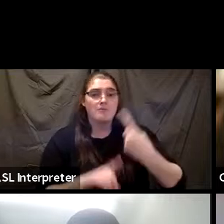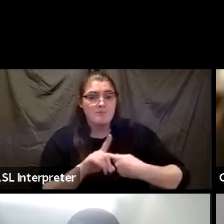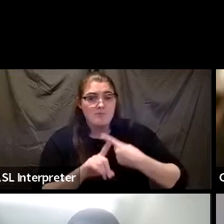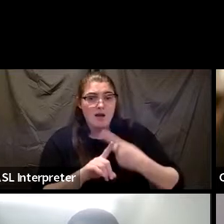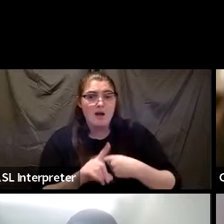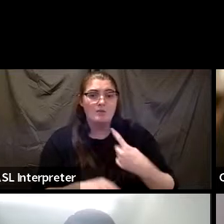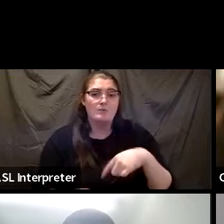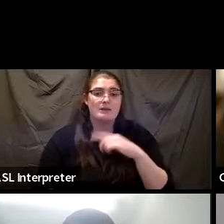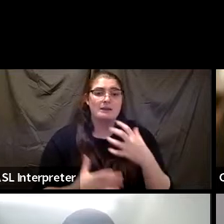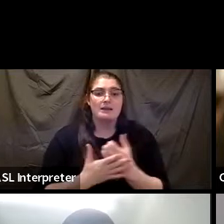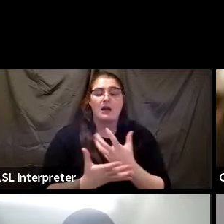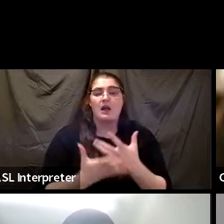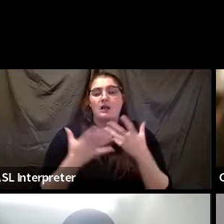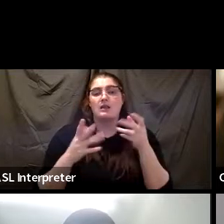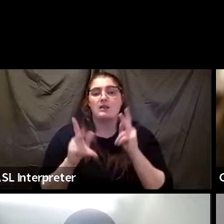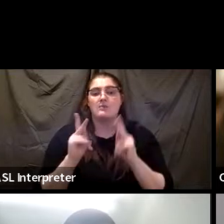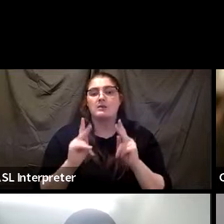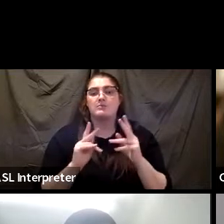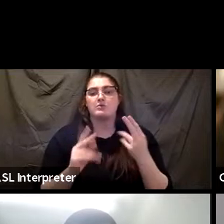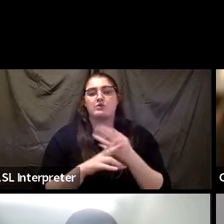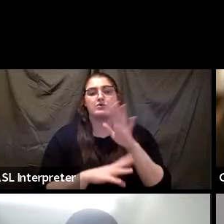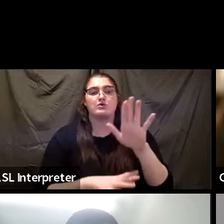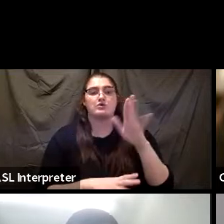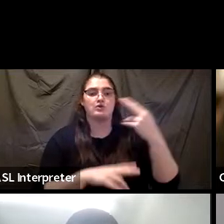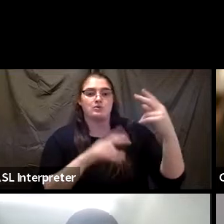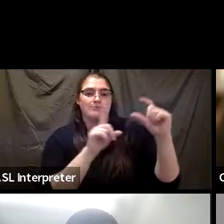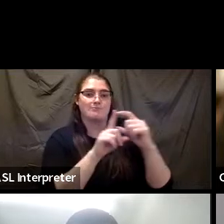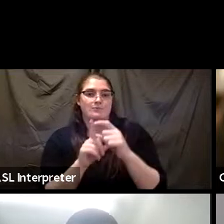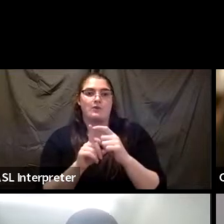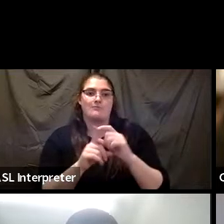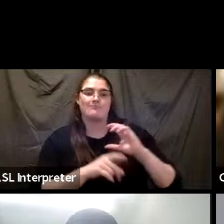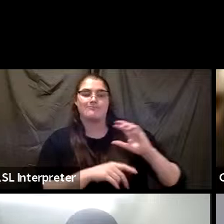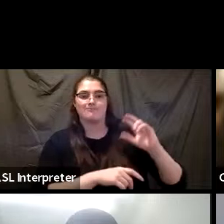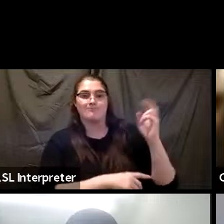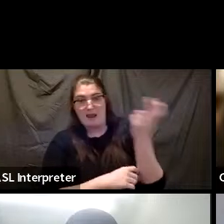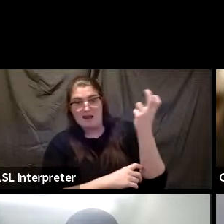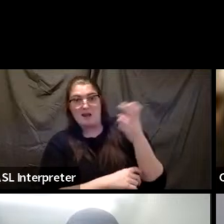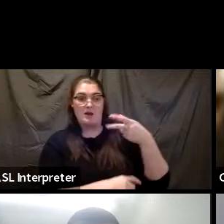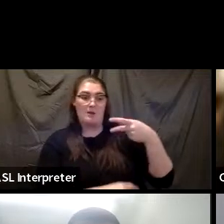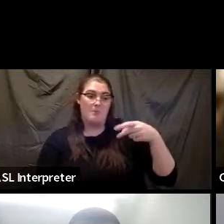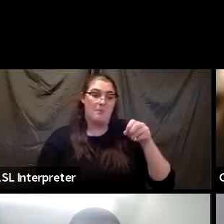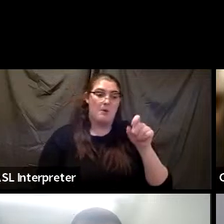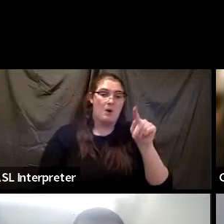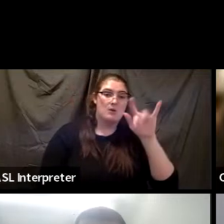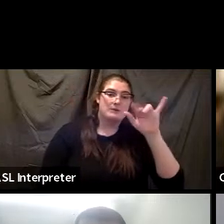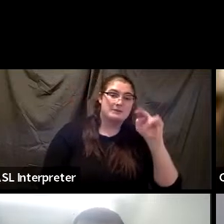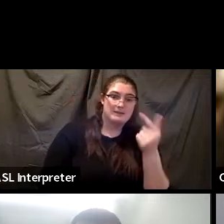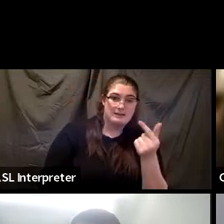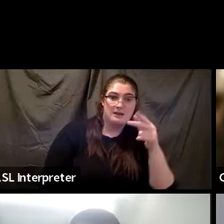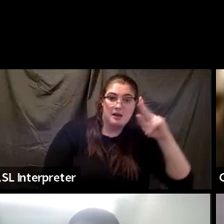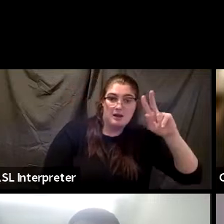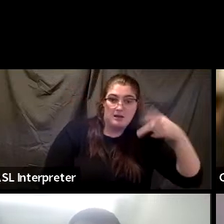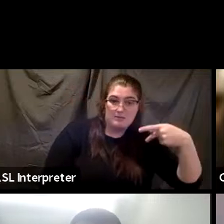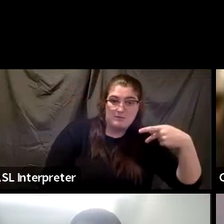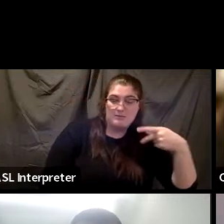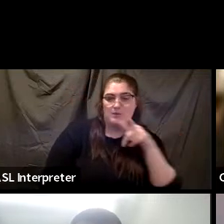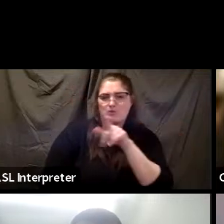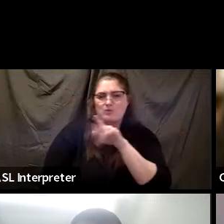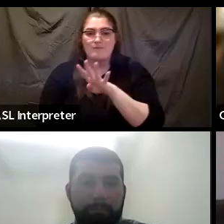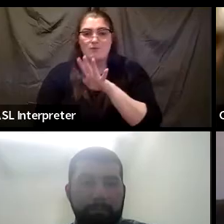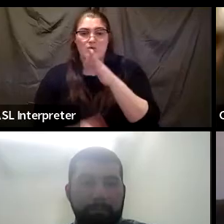people, to use your term, posted up over here on 21st Street between Maryland and